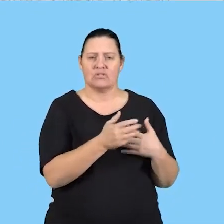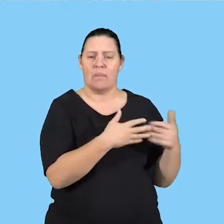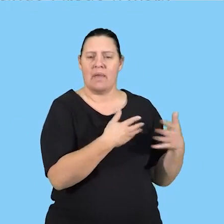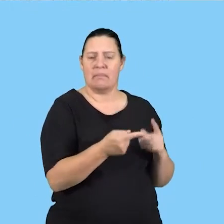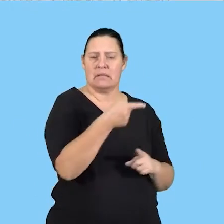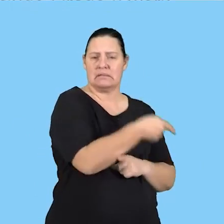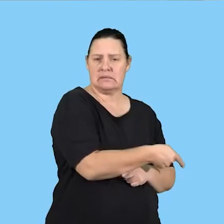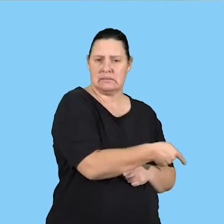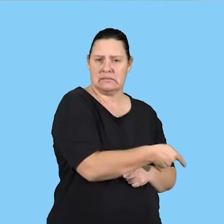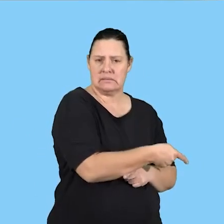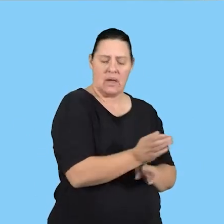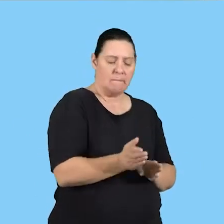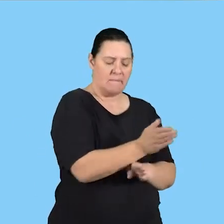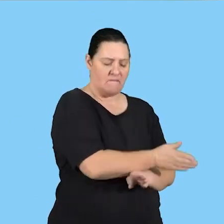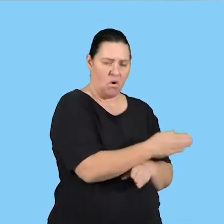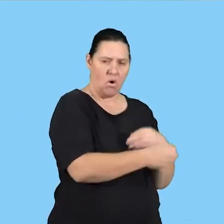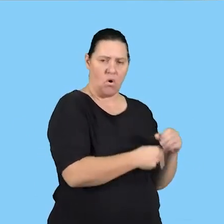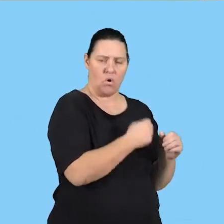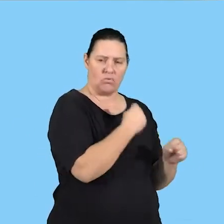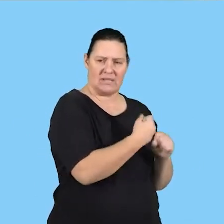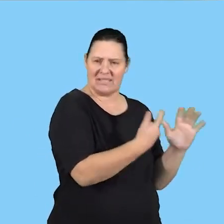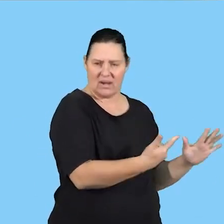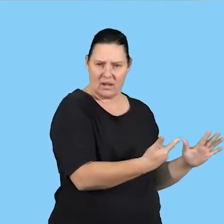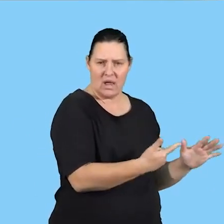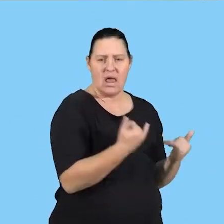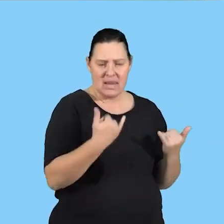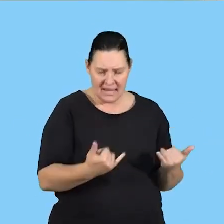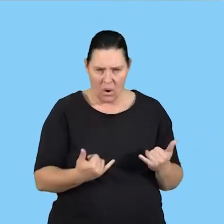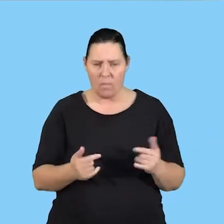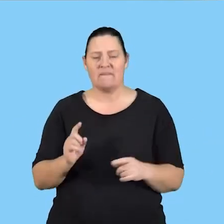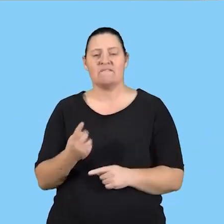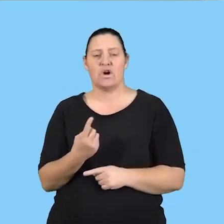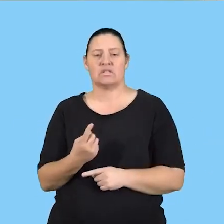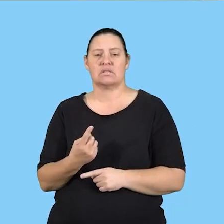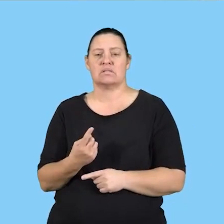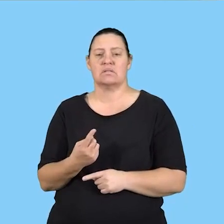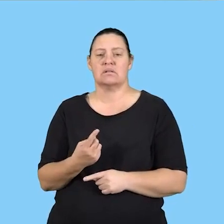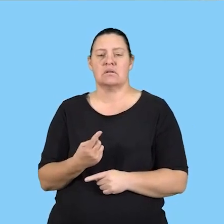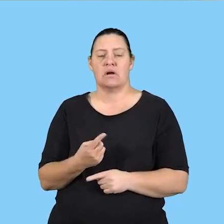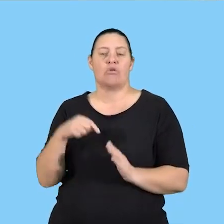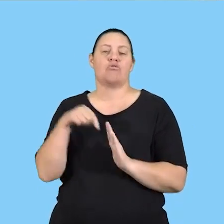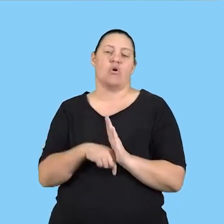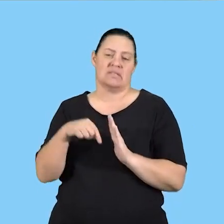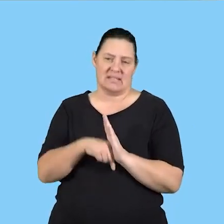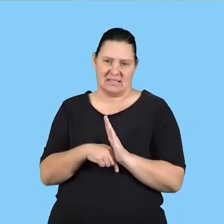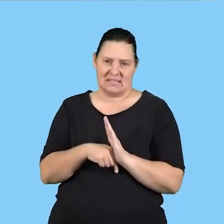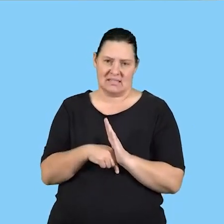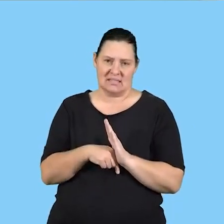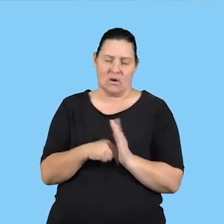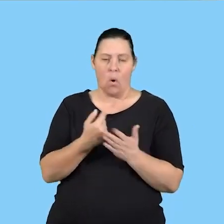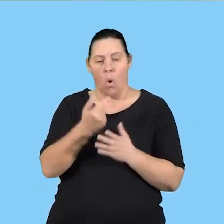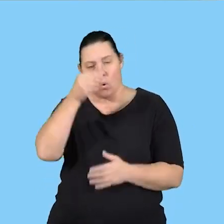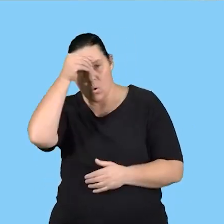financial mathematics the previous year, you will have to touch base with the content or